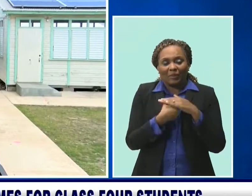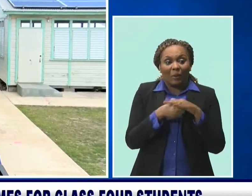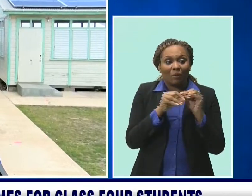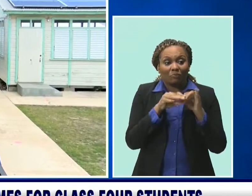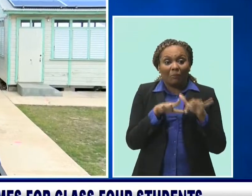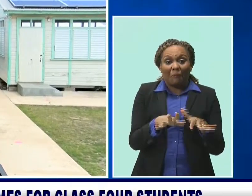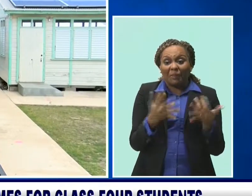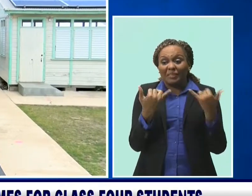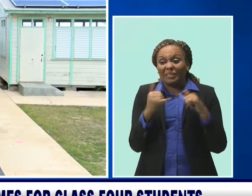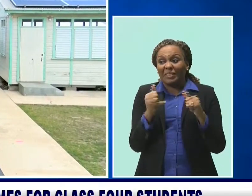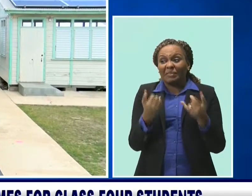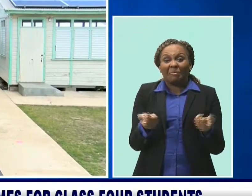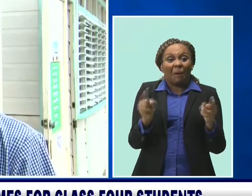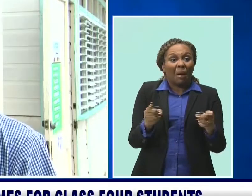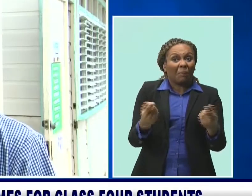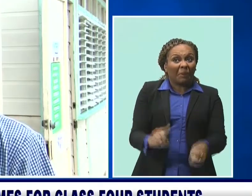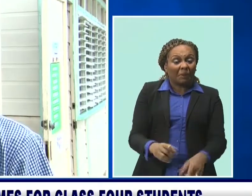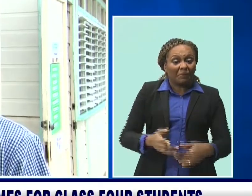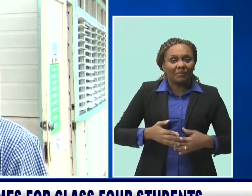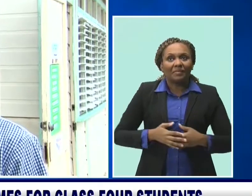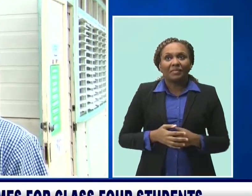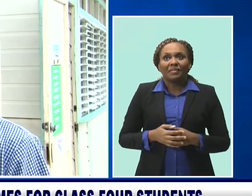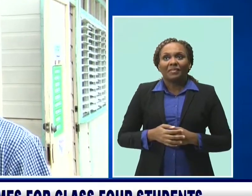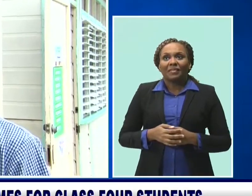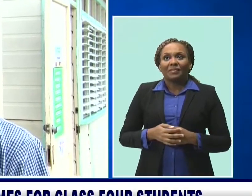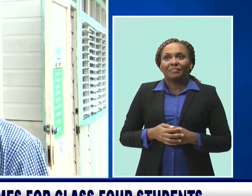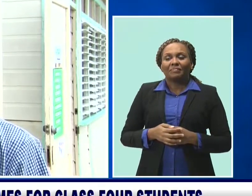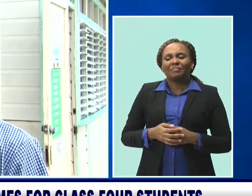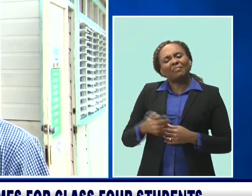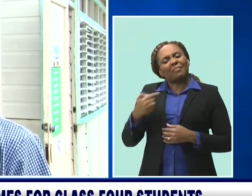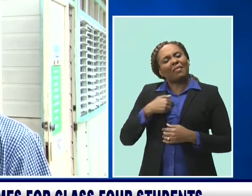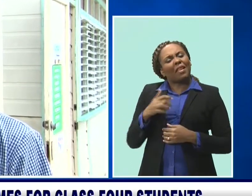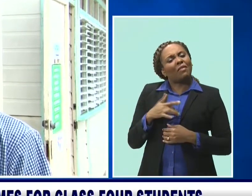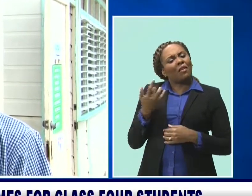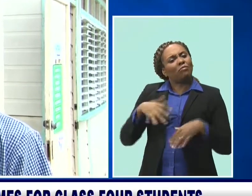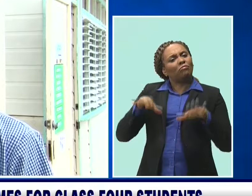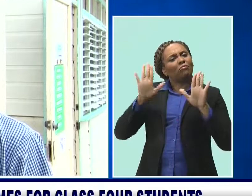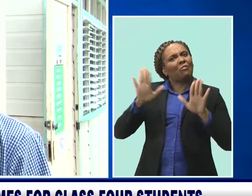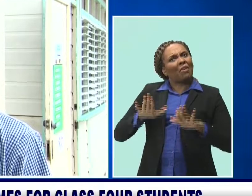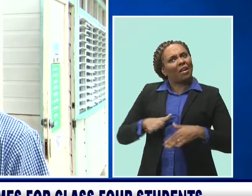is still rampaging everywhere. I feel great